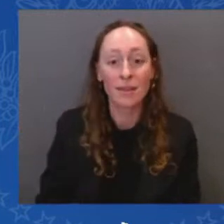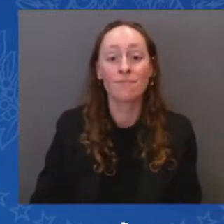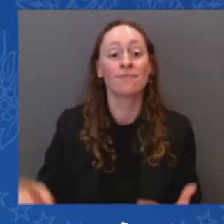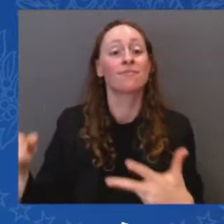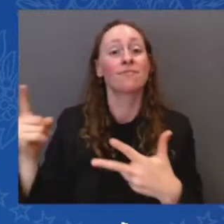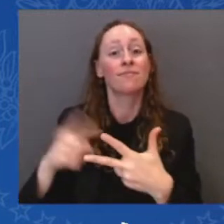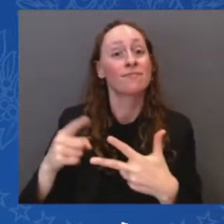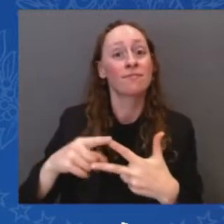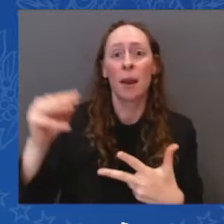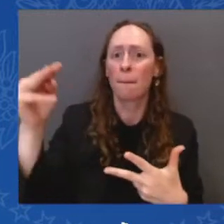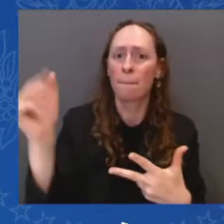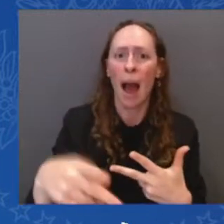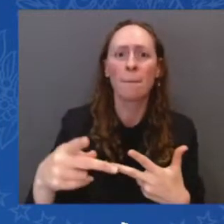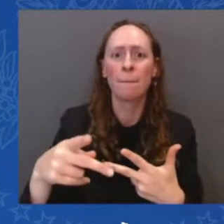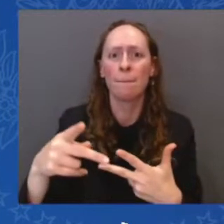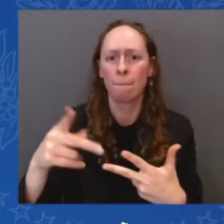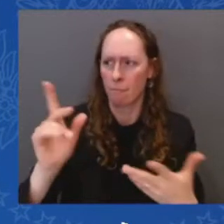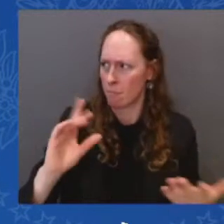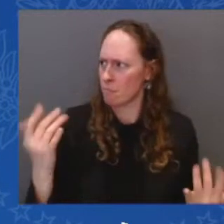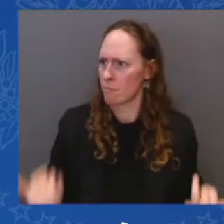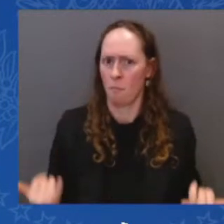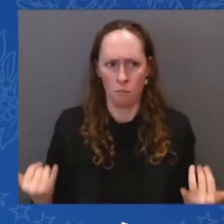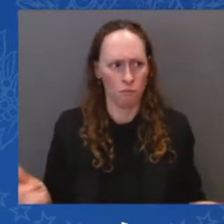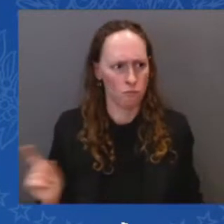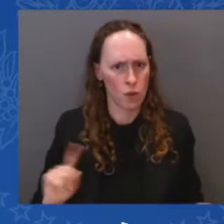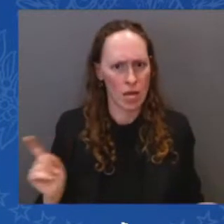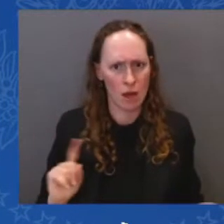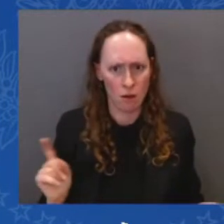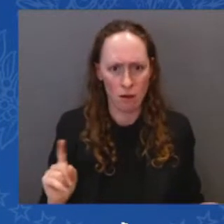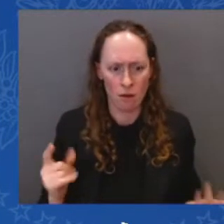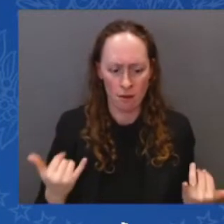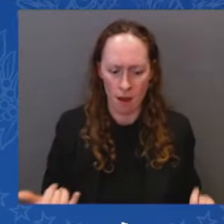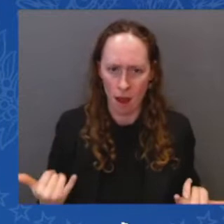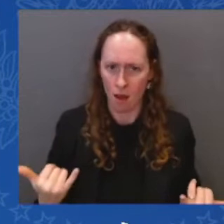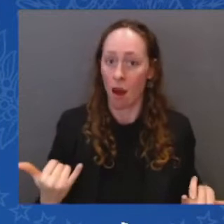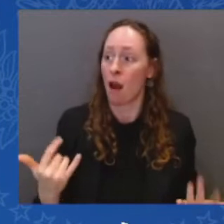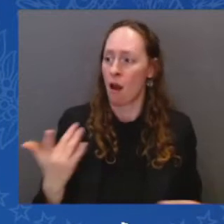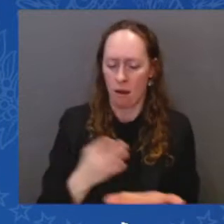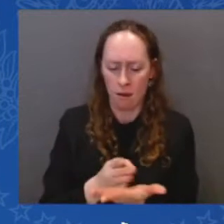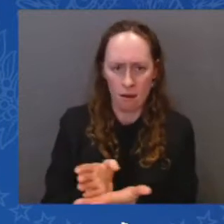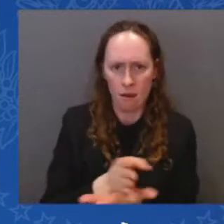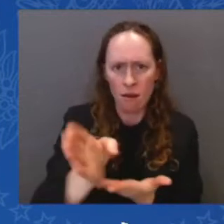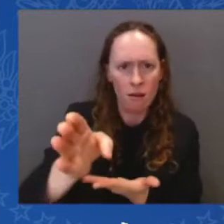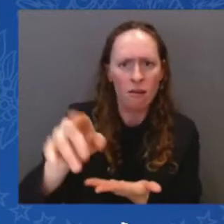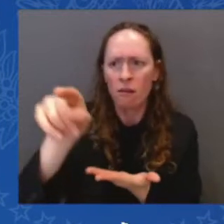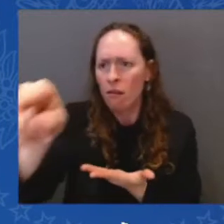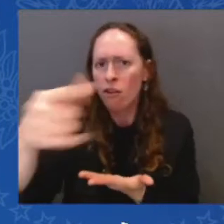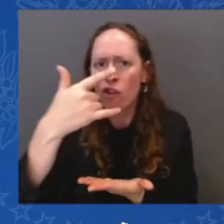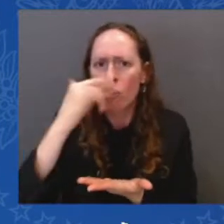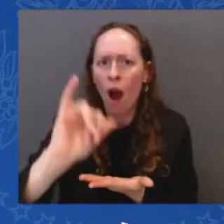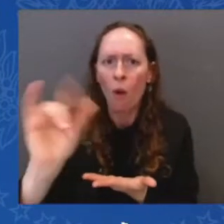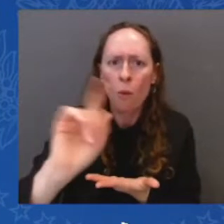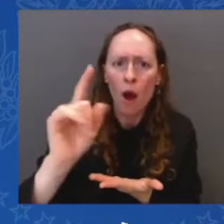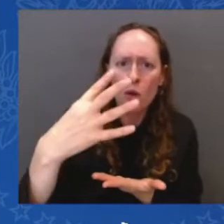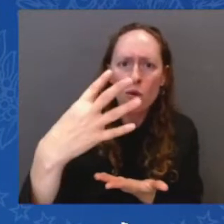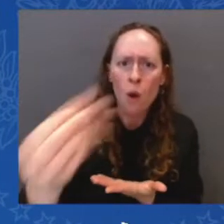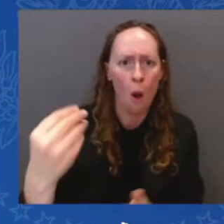going. Mark wants to make sure he has the necessary facts to inform his decisions as a